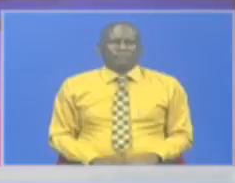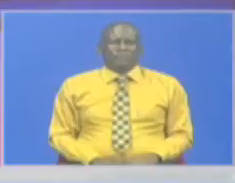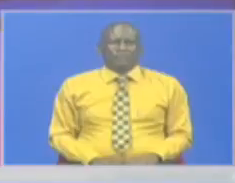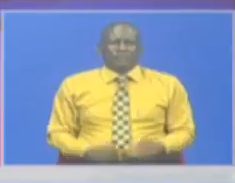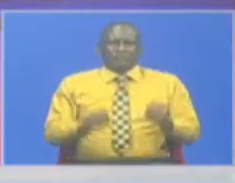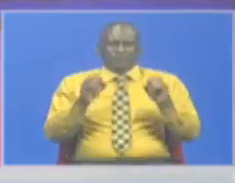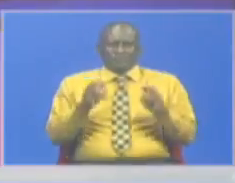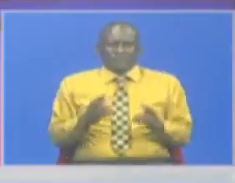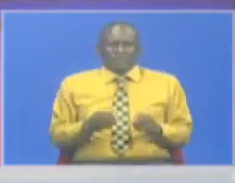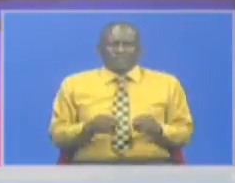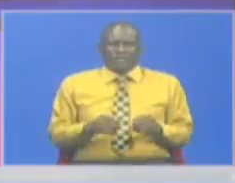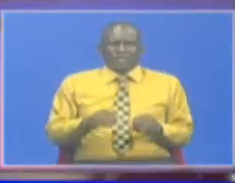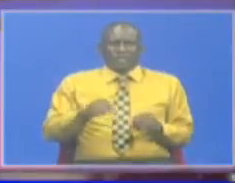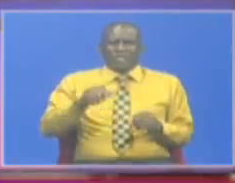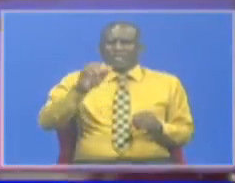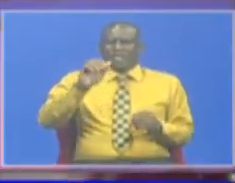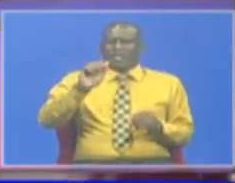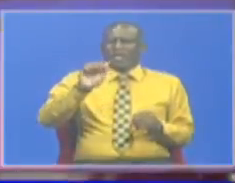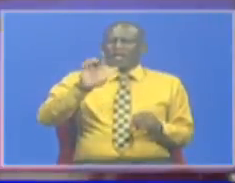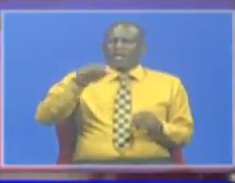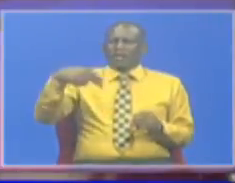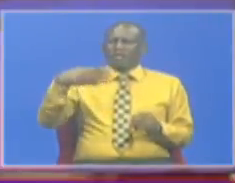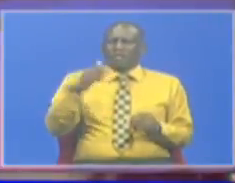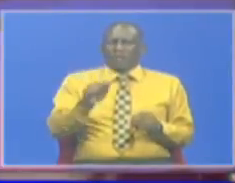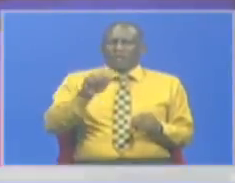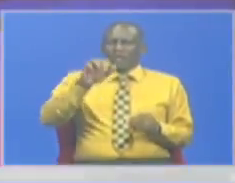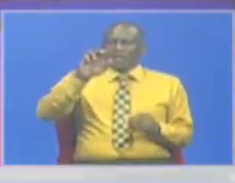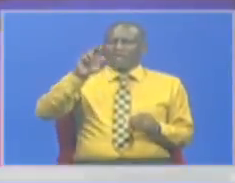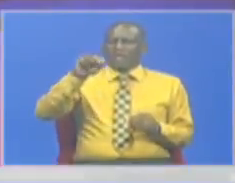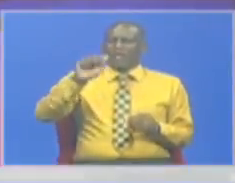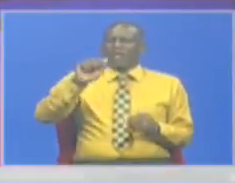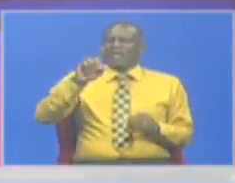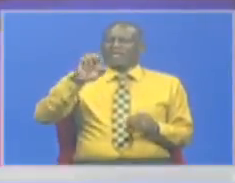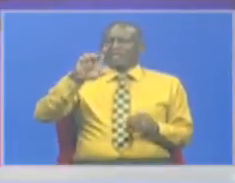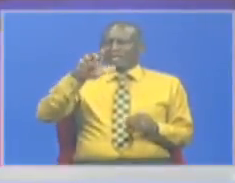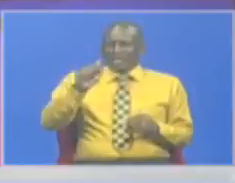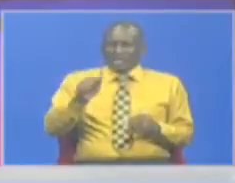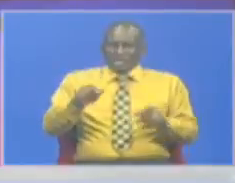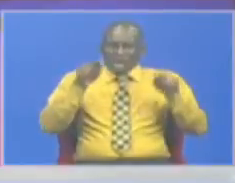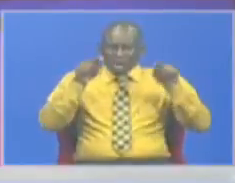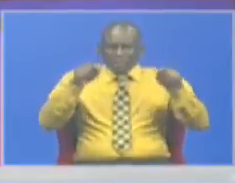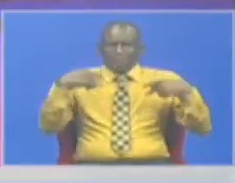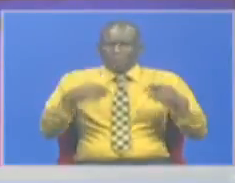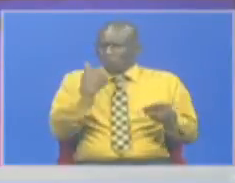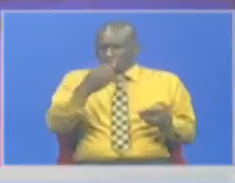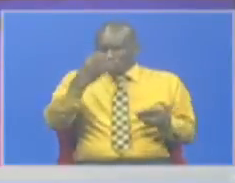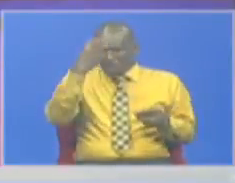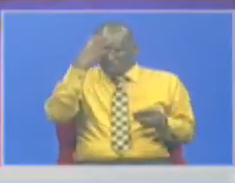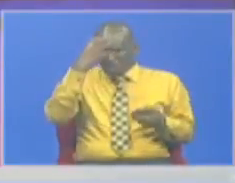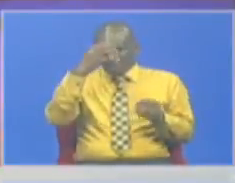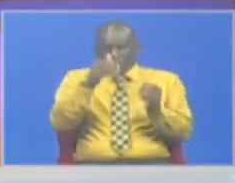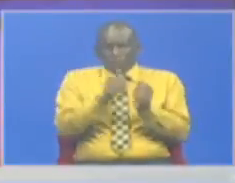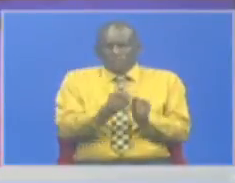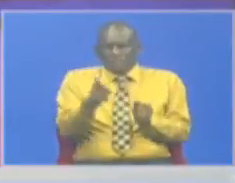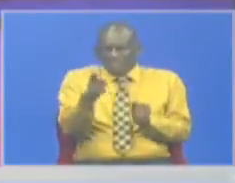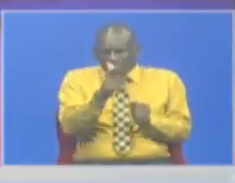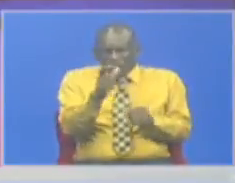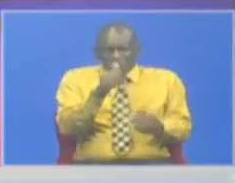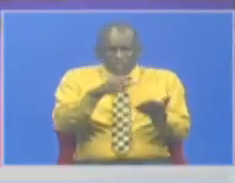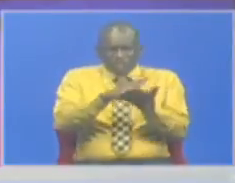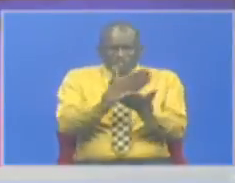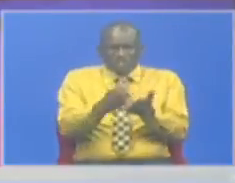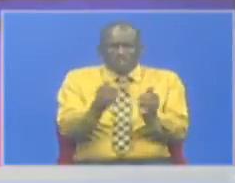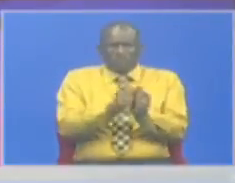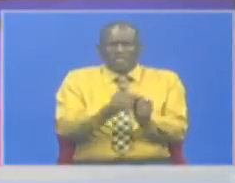Arthur Mandela, popularly known as Xtian Dela, is being sued by people who felt aggrieved with explicit videos he shared on his